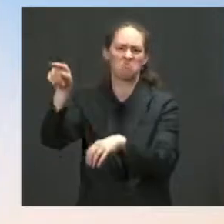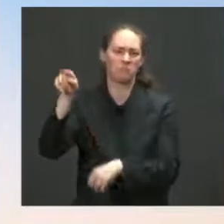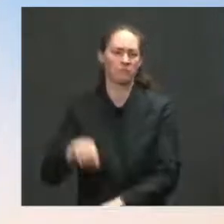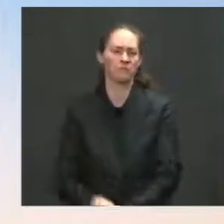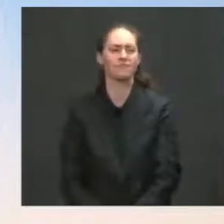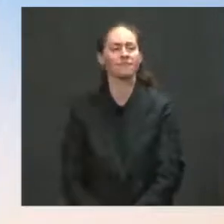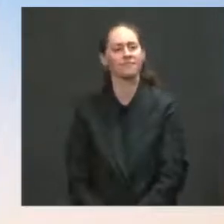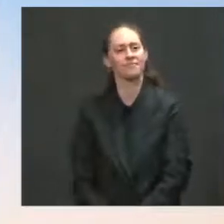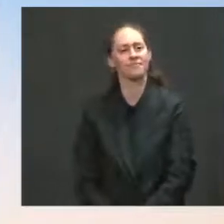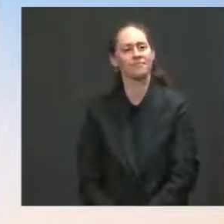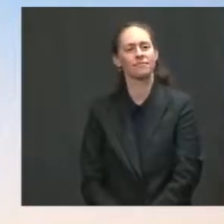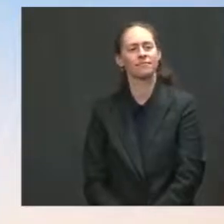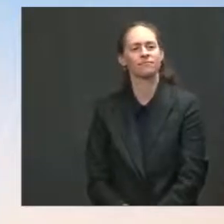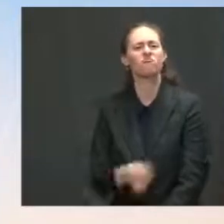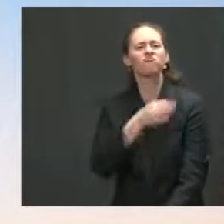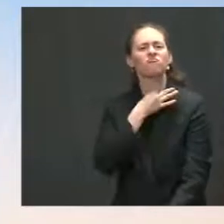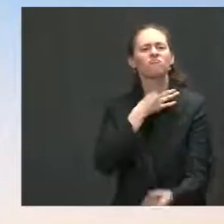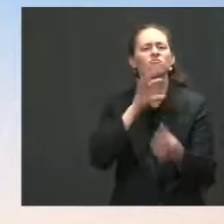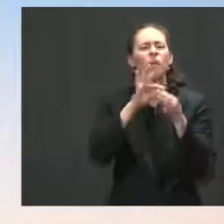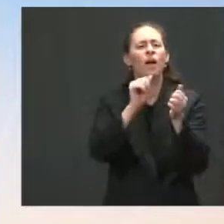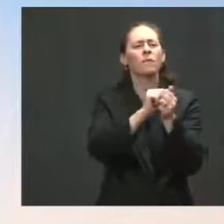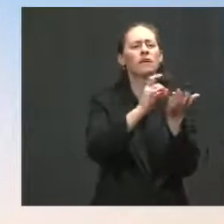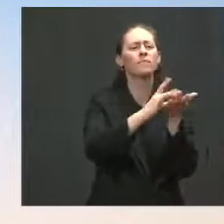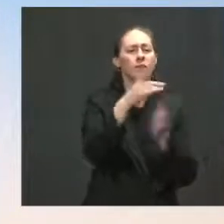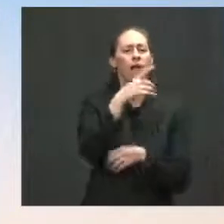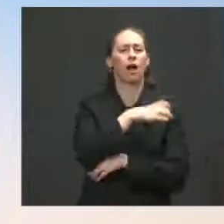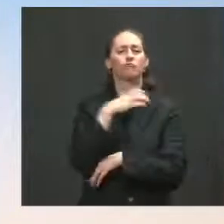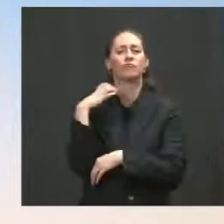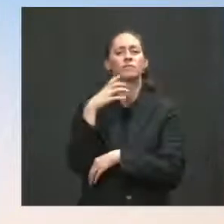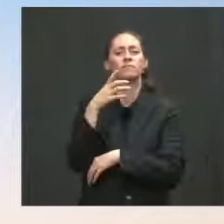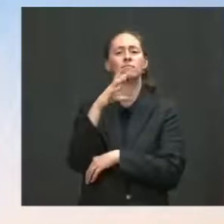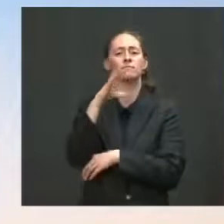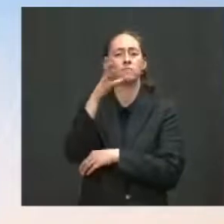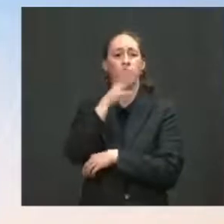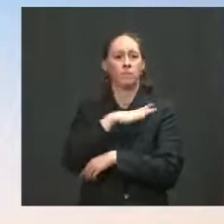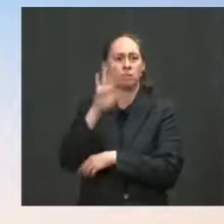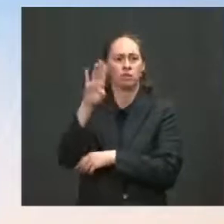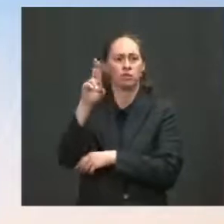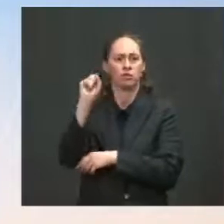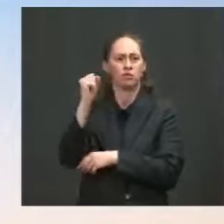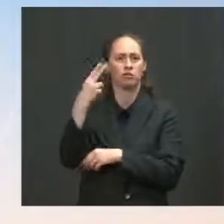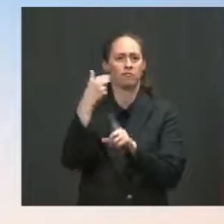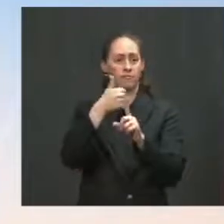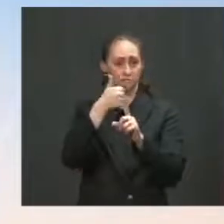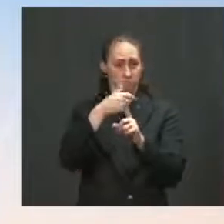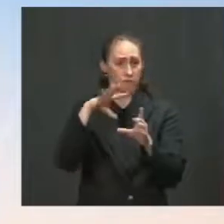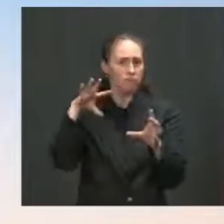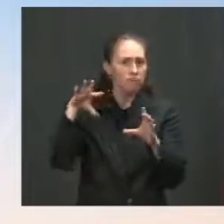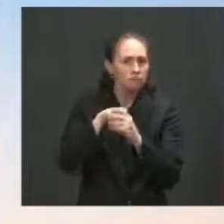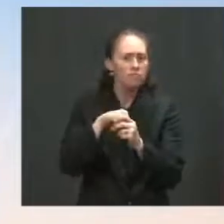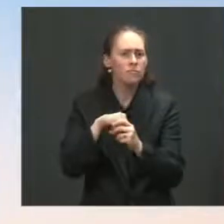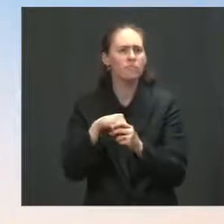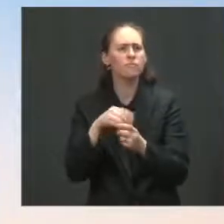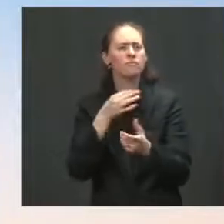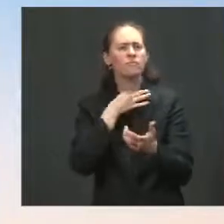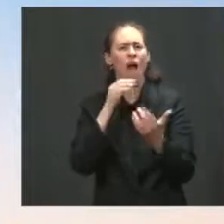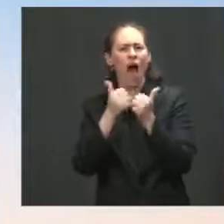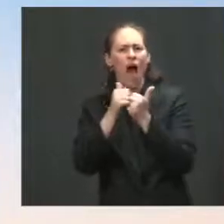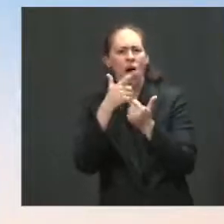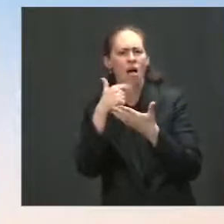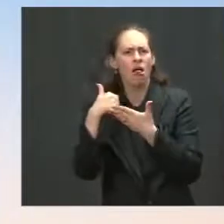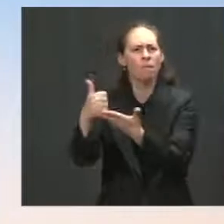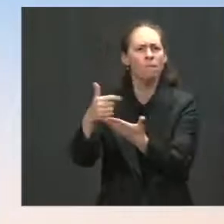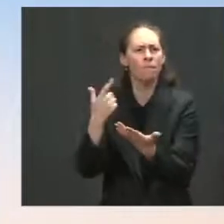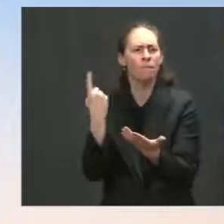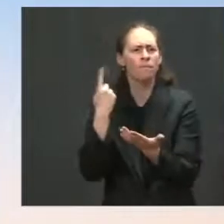Bush's protests play? A number of Democratic leaders were giving her a lot of credit for raising the issue. I know the Vice President spoke to her Monday.